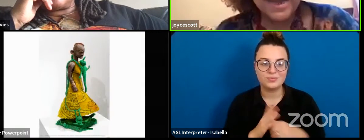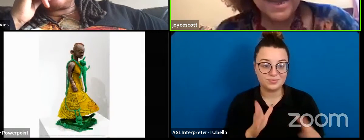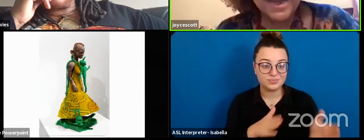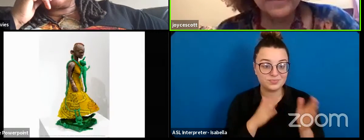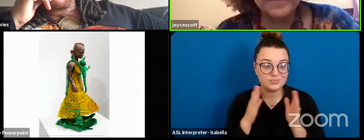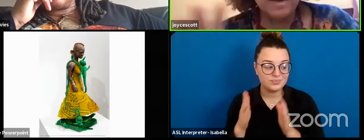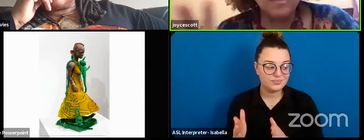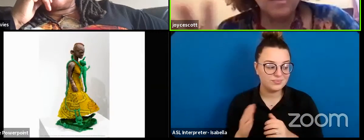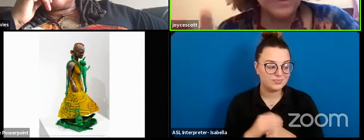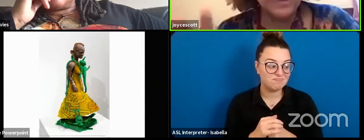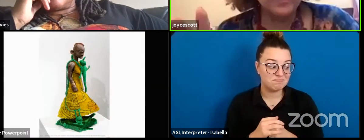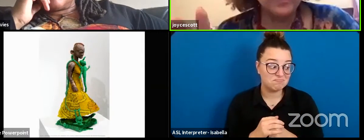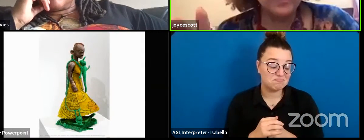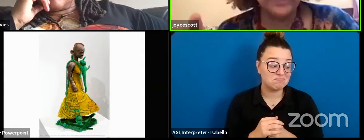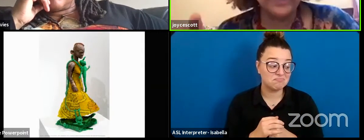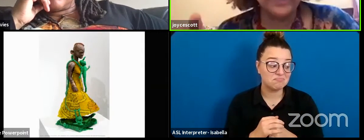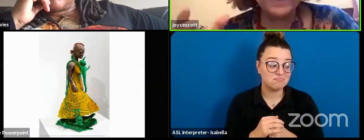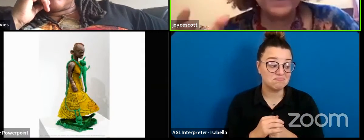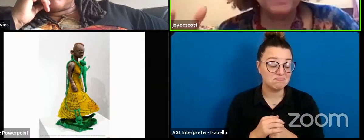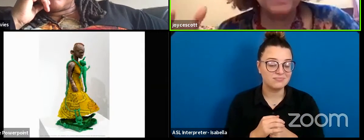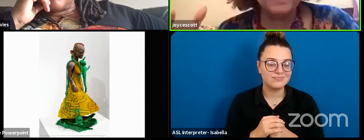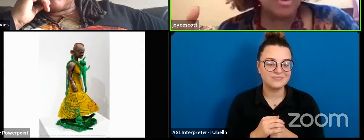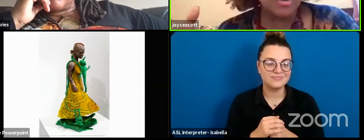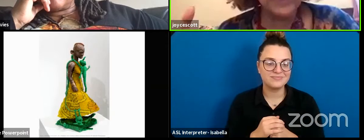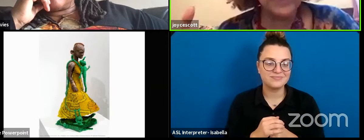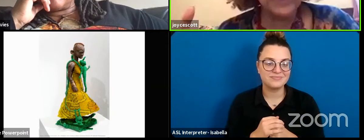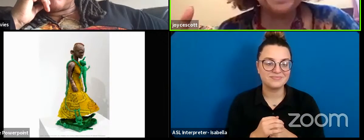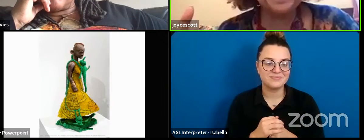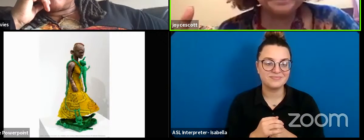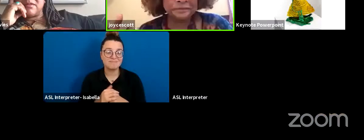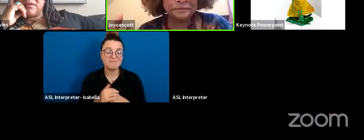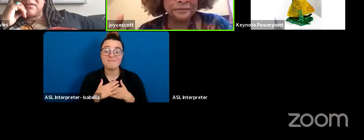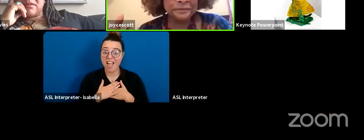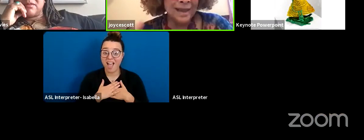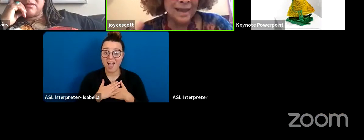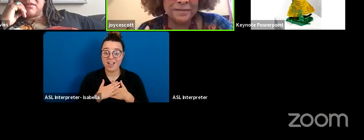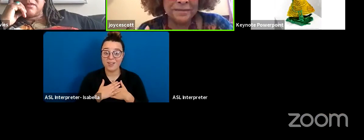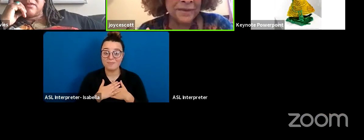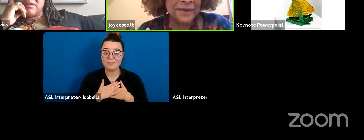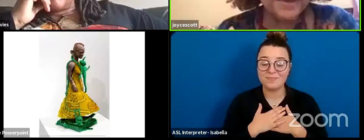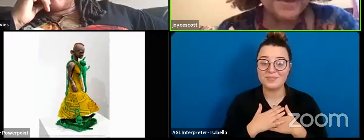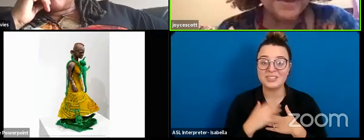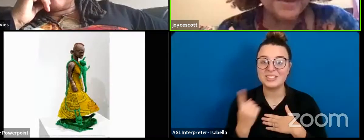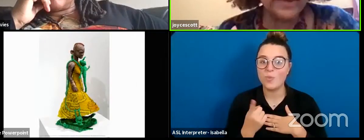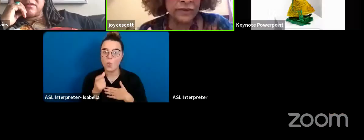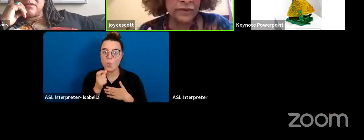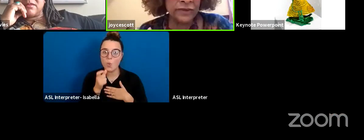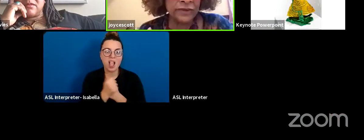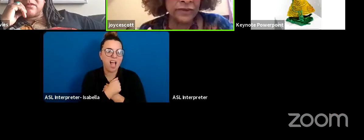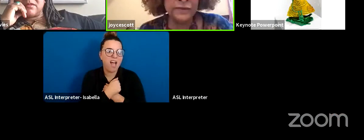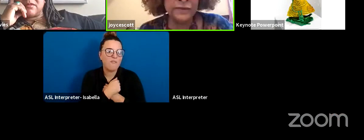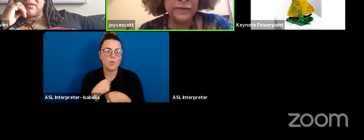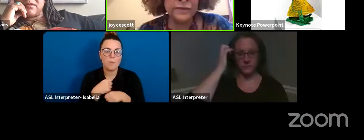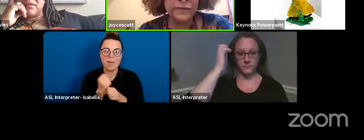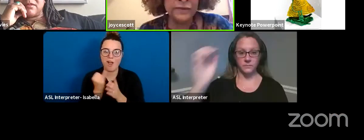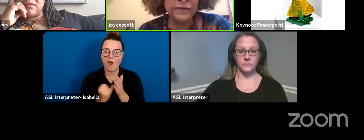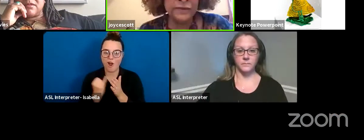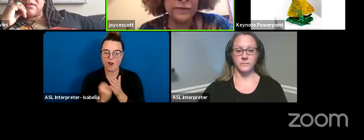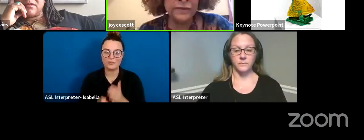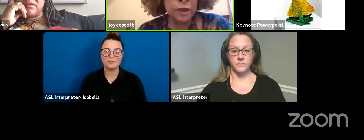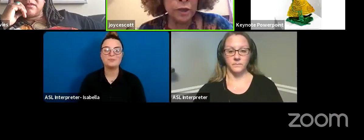I am someone who just likes to make artwork. Sometimes I'll take an African sculpture like this. This